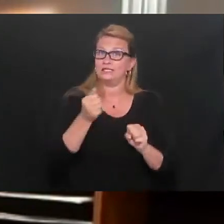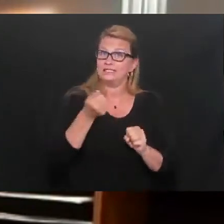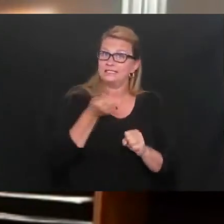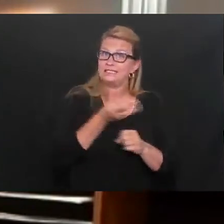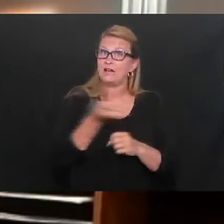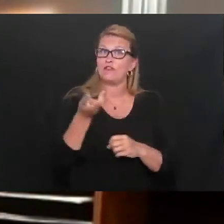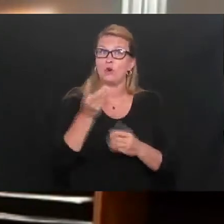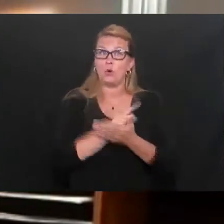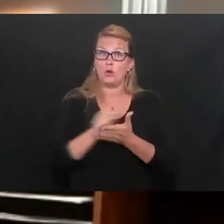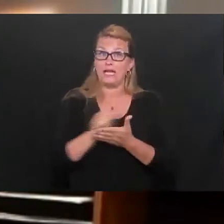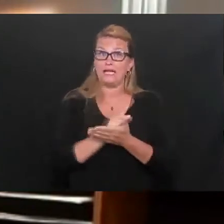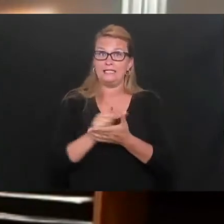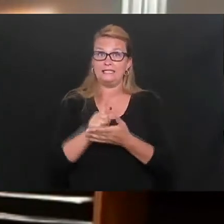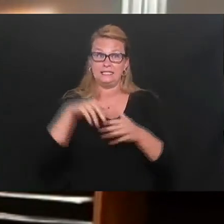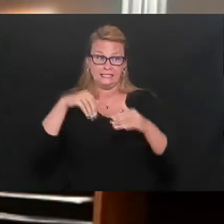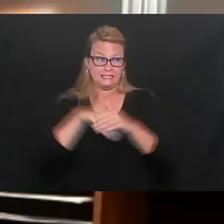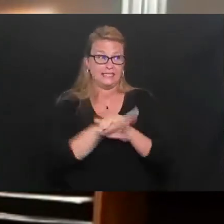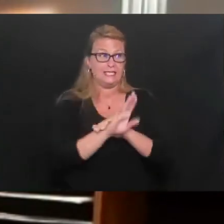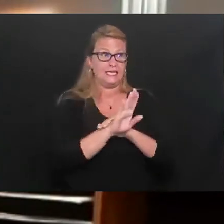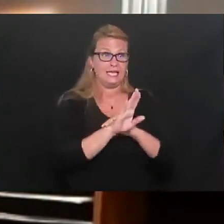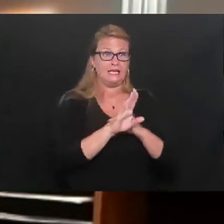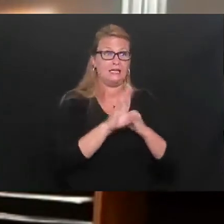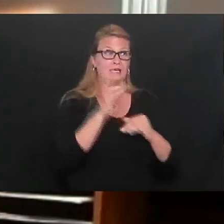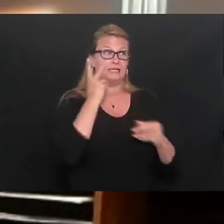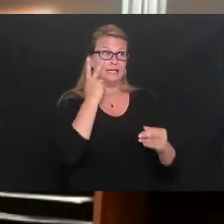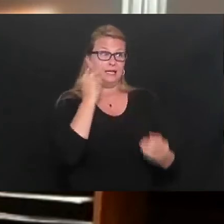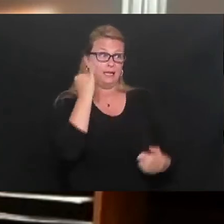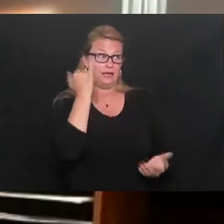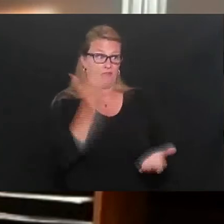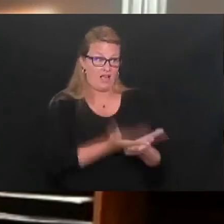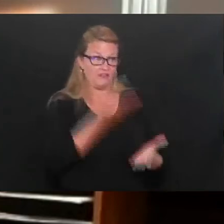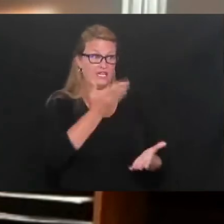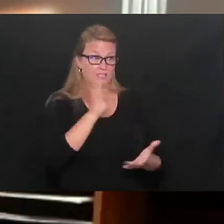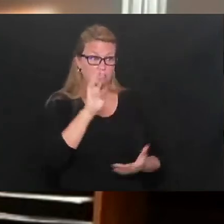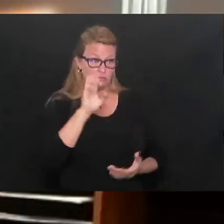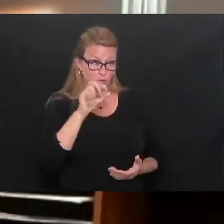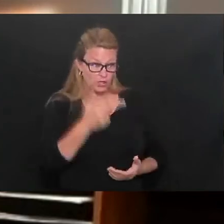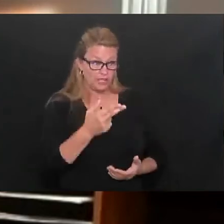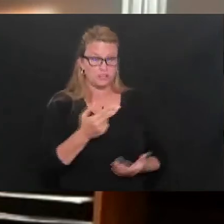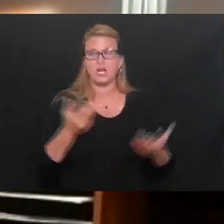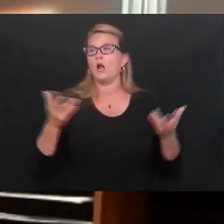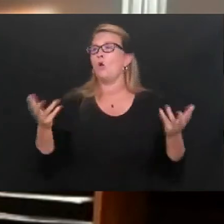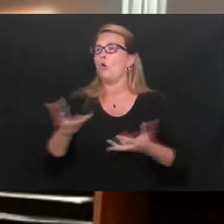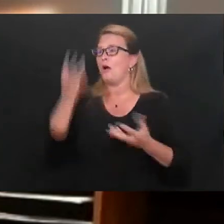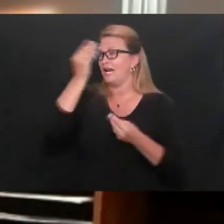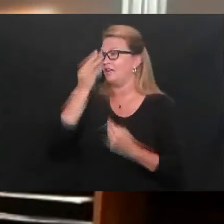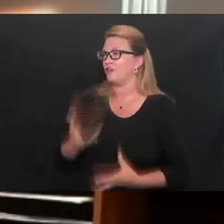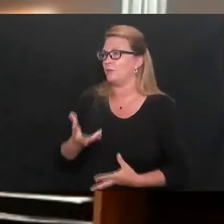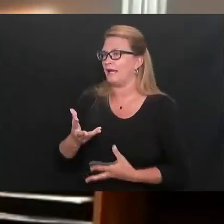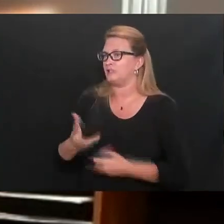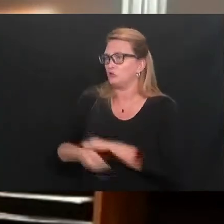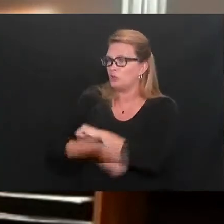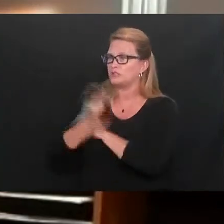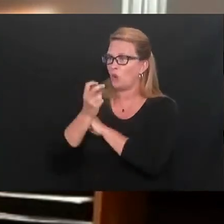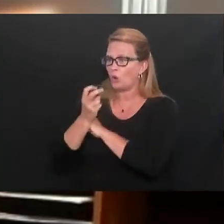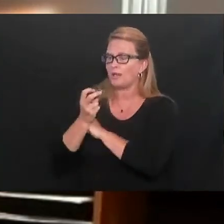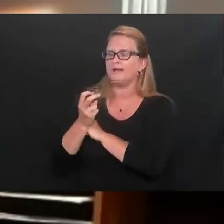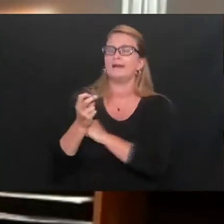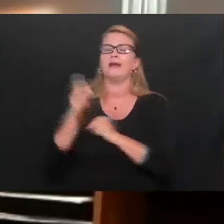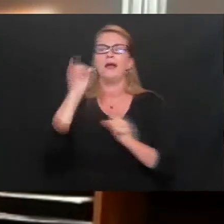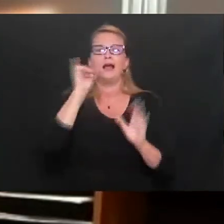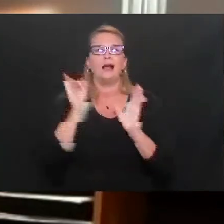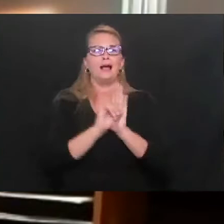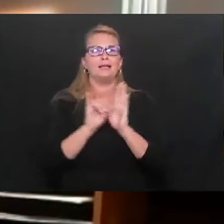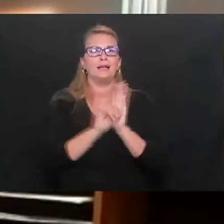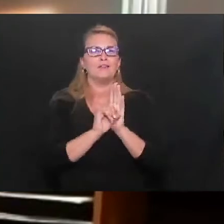out, one, if there was a breach, and two, was there any information extracted from the breach, and then three, identify all those folks that potentially could